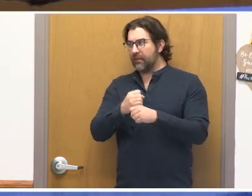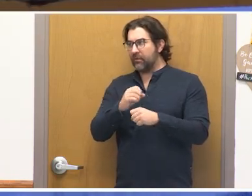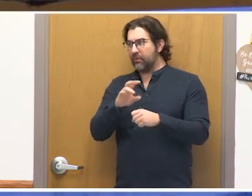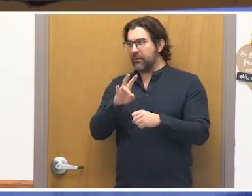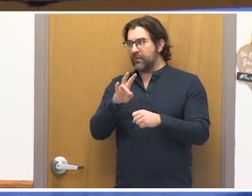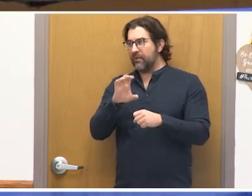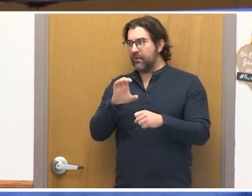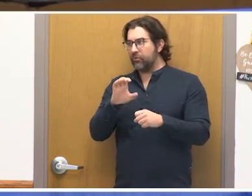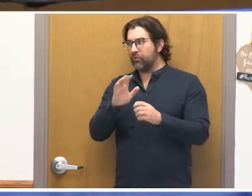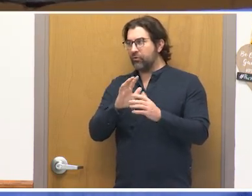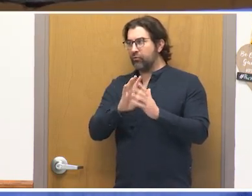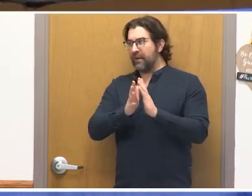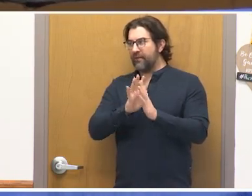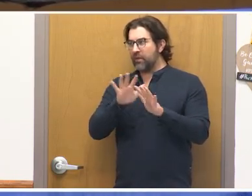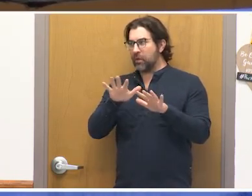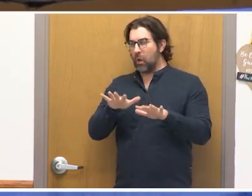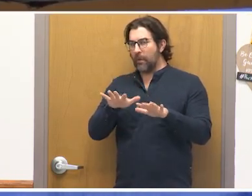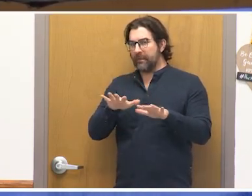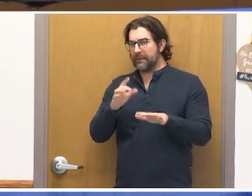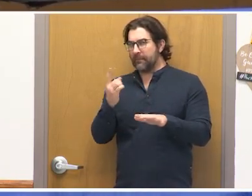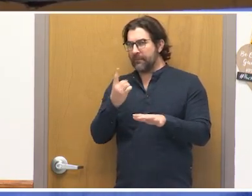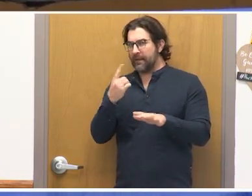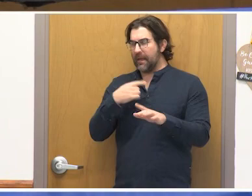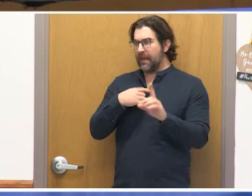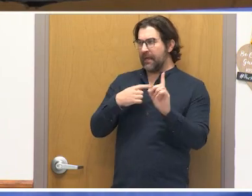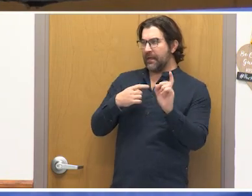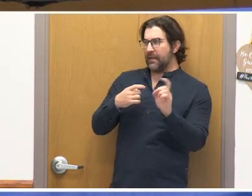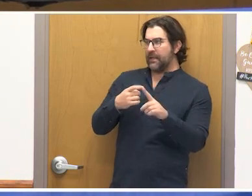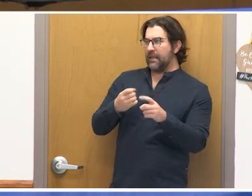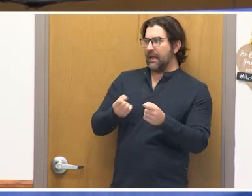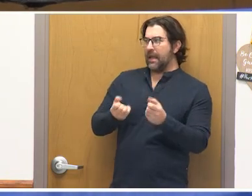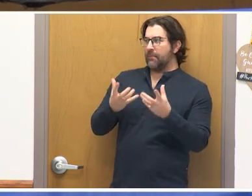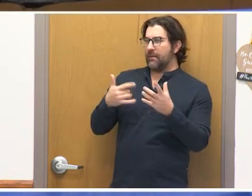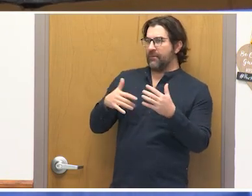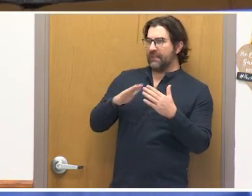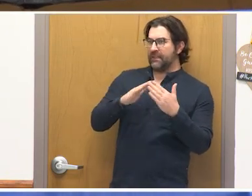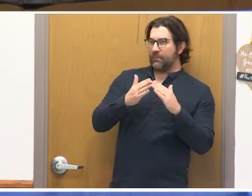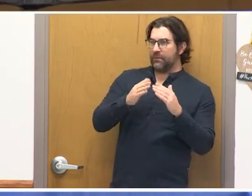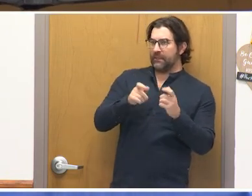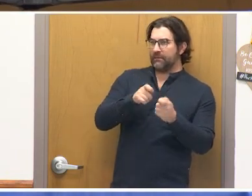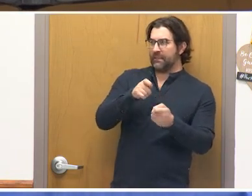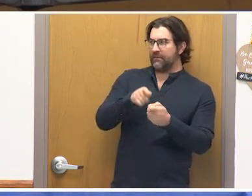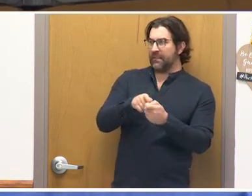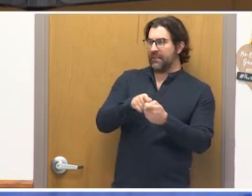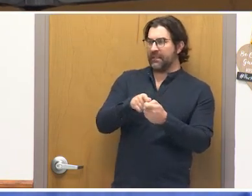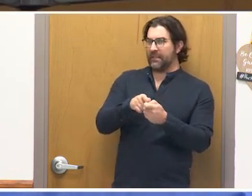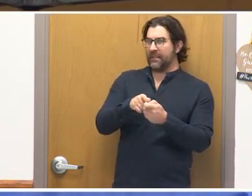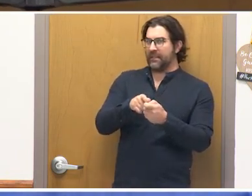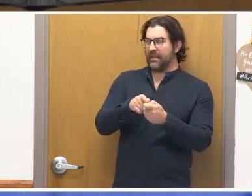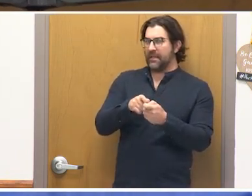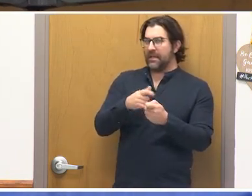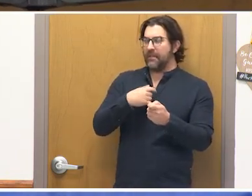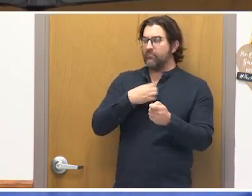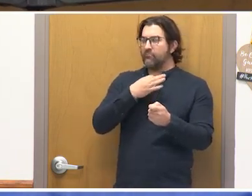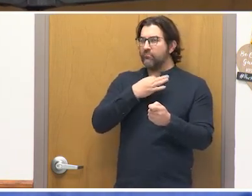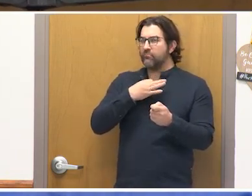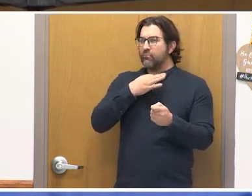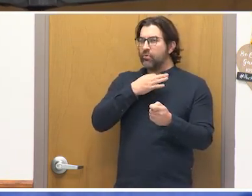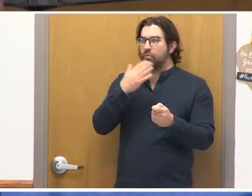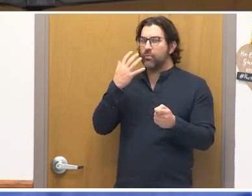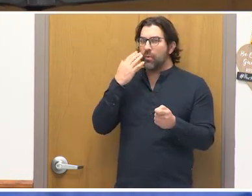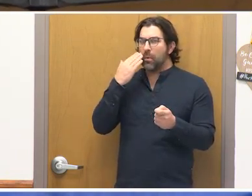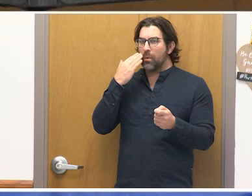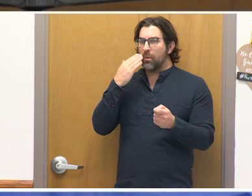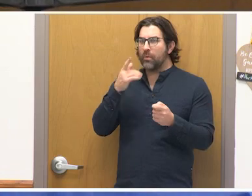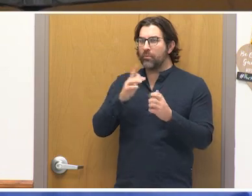calming requests. I asked the question, how many of those came from this community specifically? And I would be curious to know